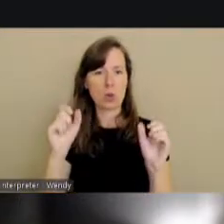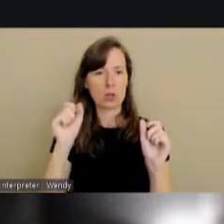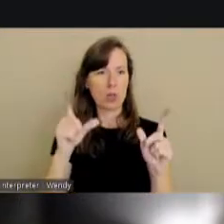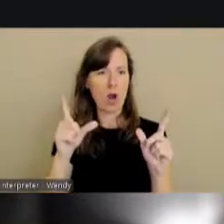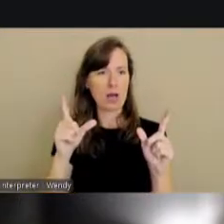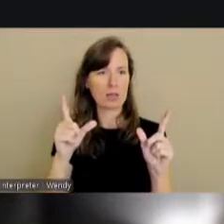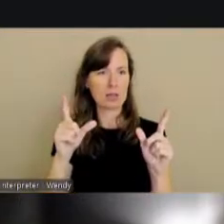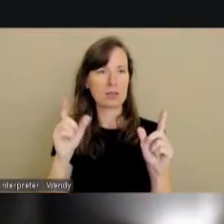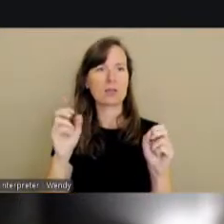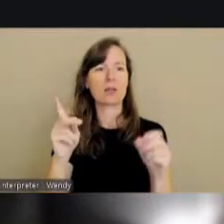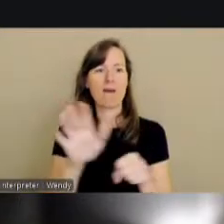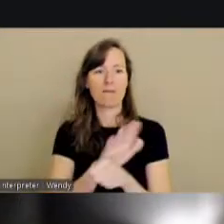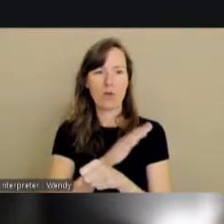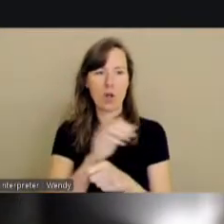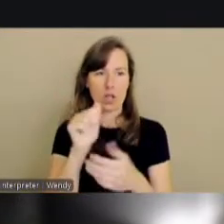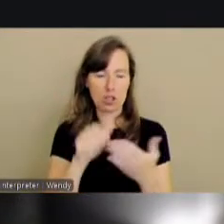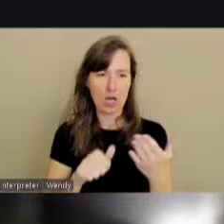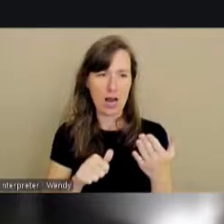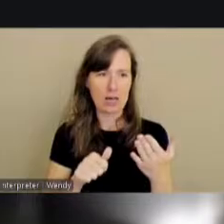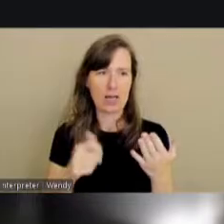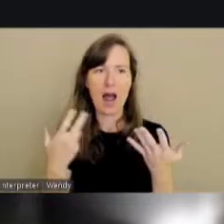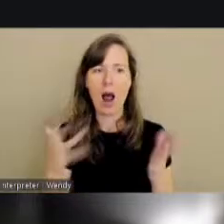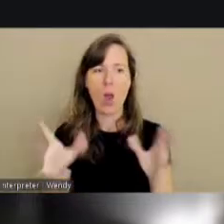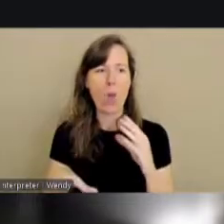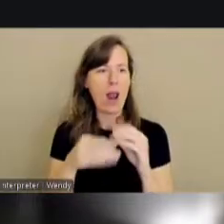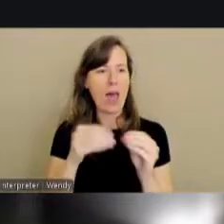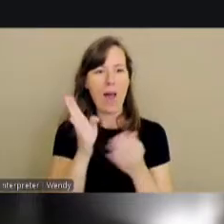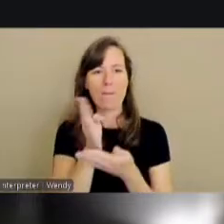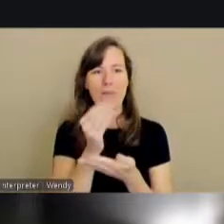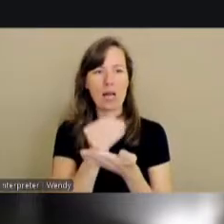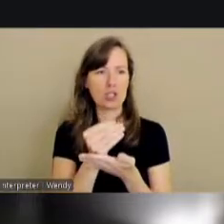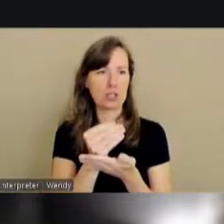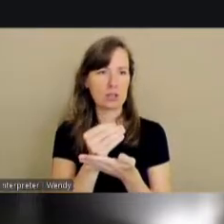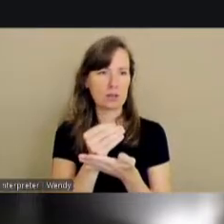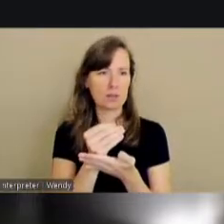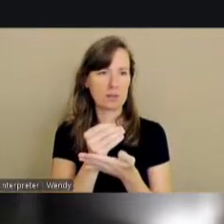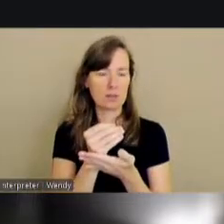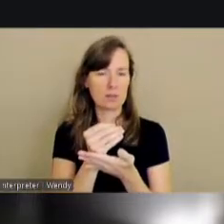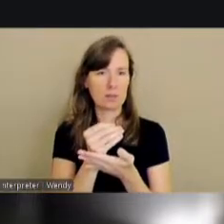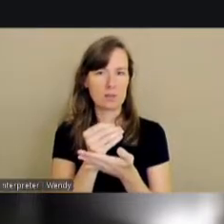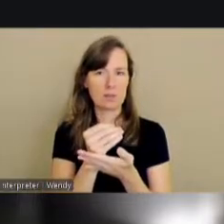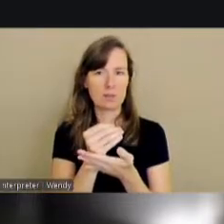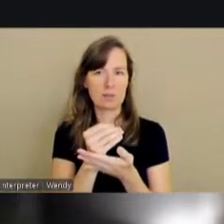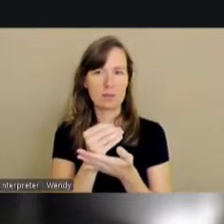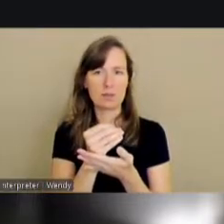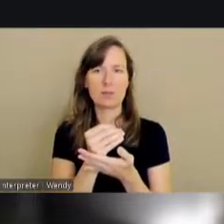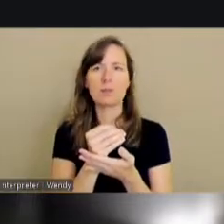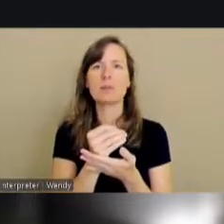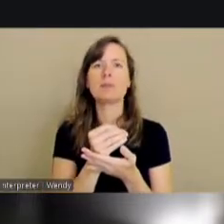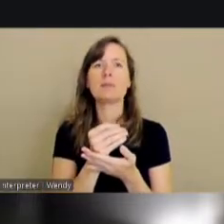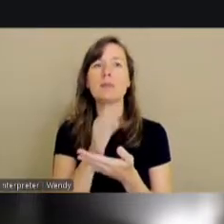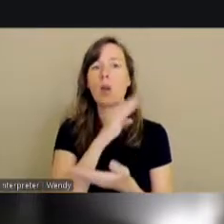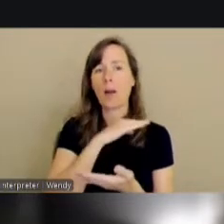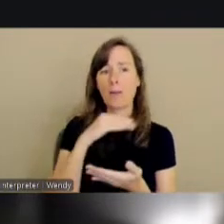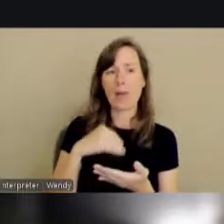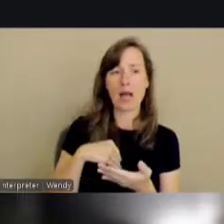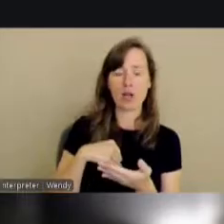We got a full agenda. I don't want to add budget to it, but. Mayor, can I ask a question? Yes,